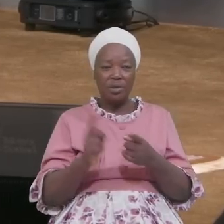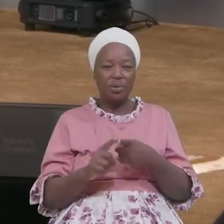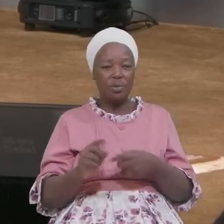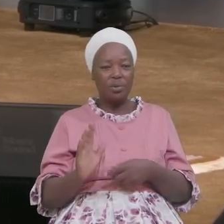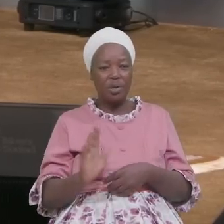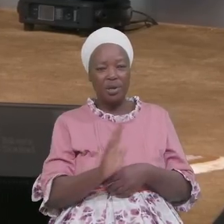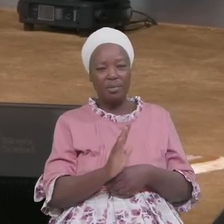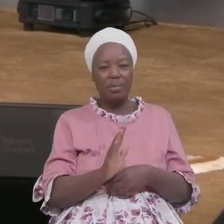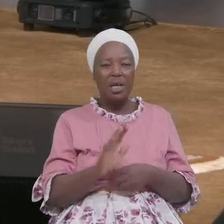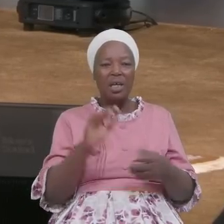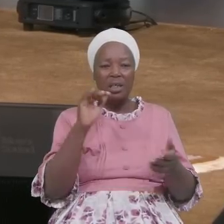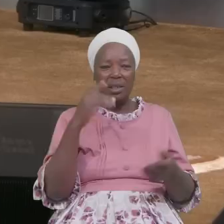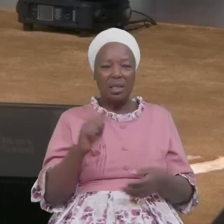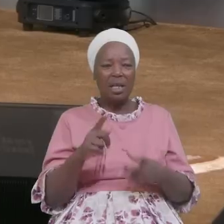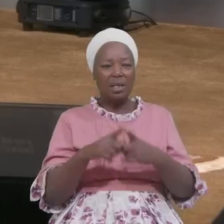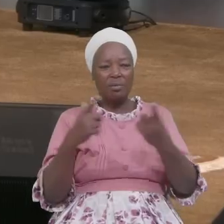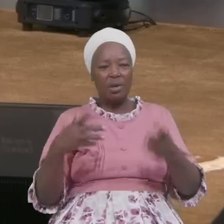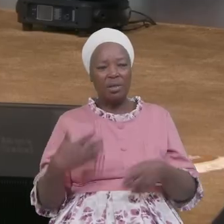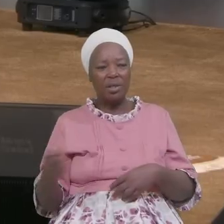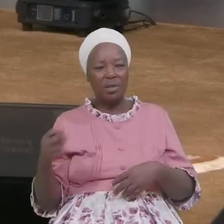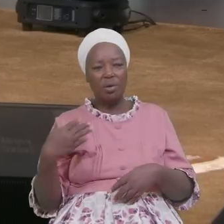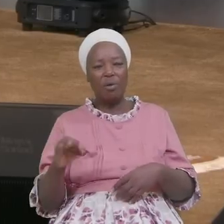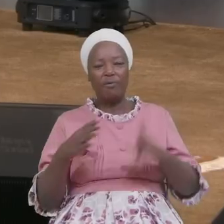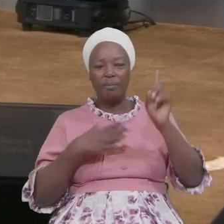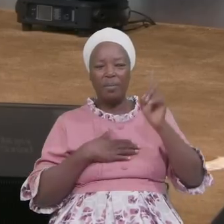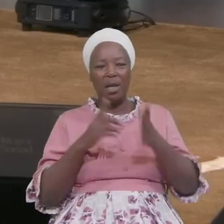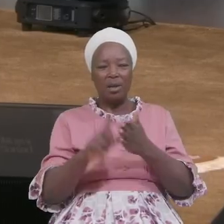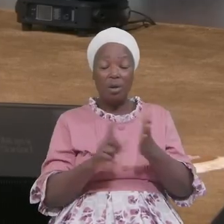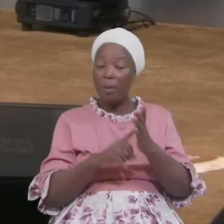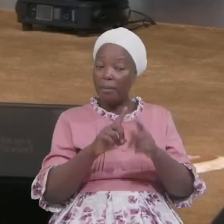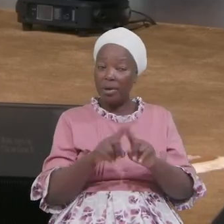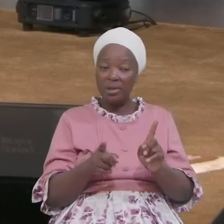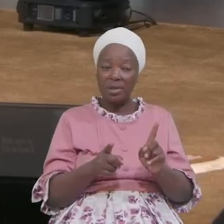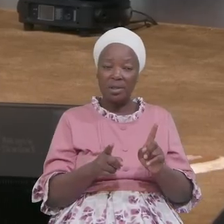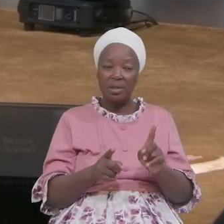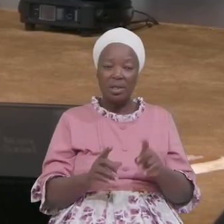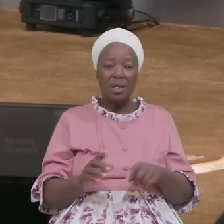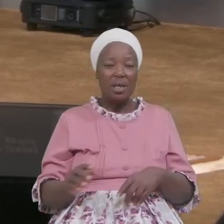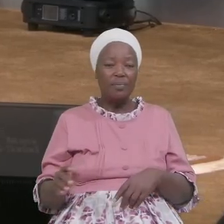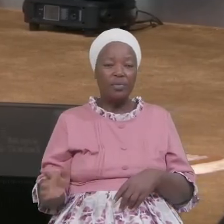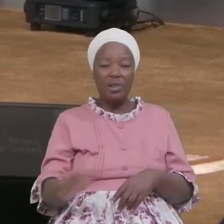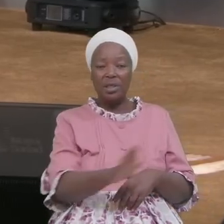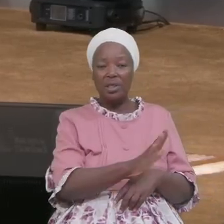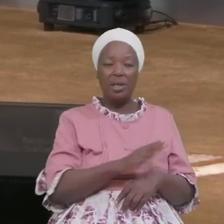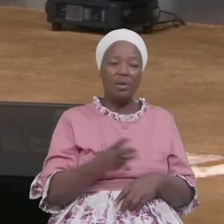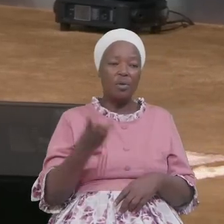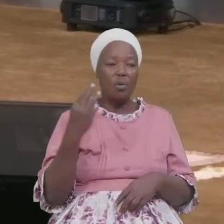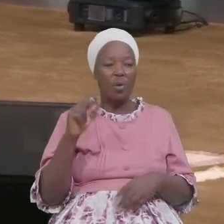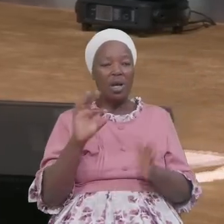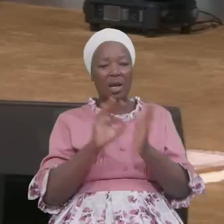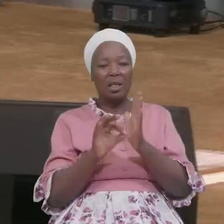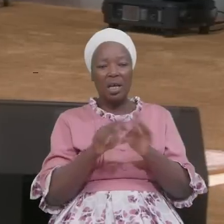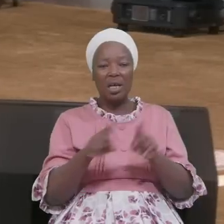him the great things of my law, but they were counted as a